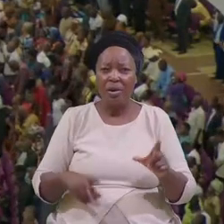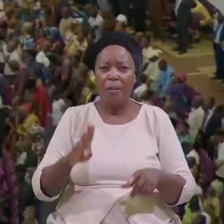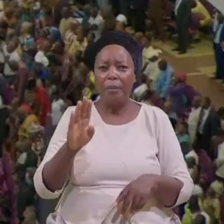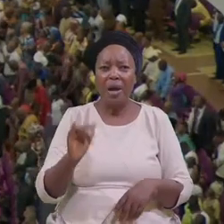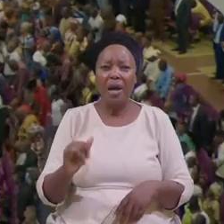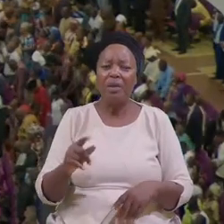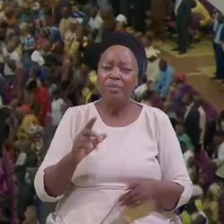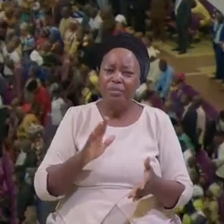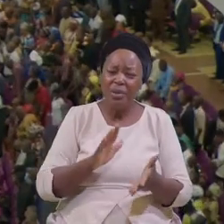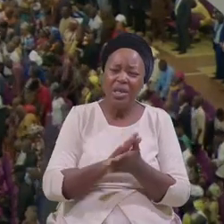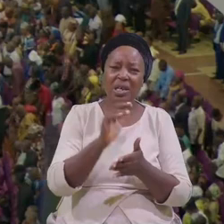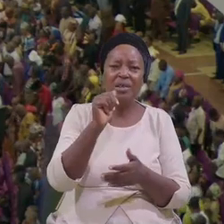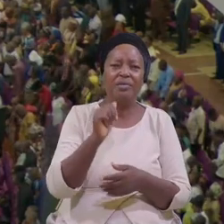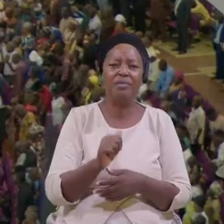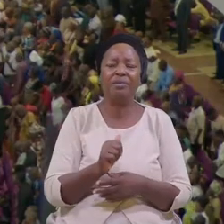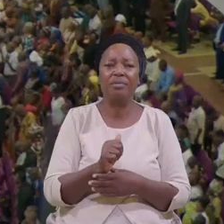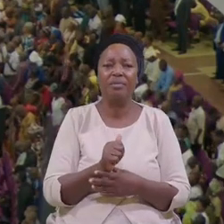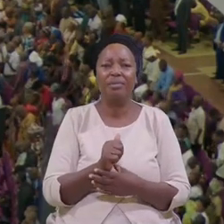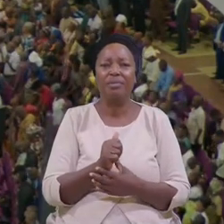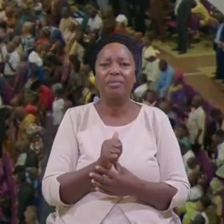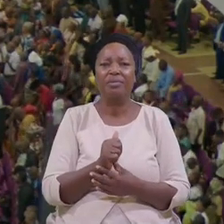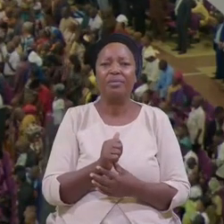I believe